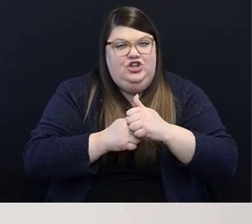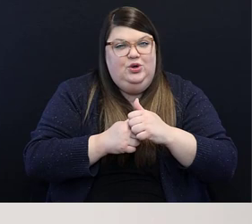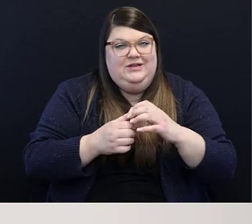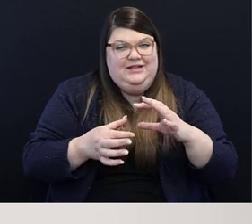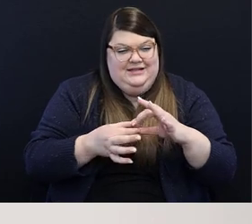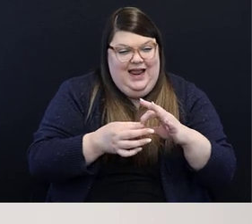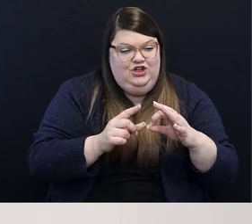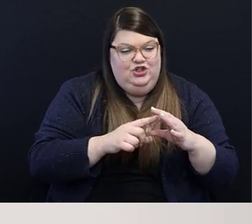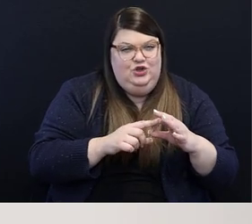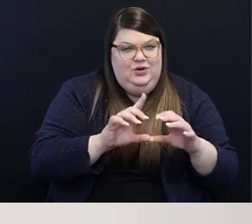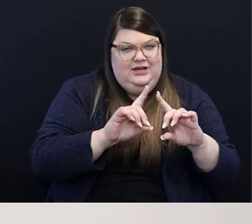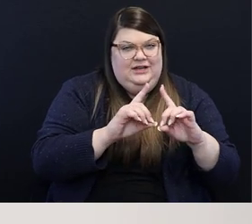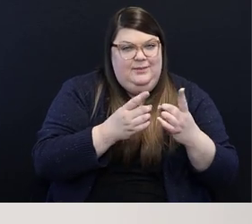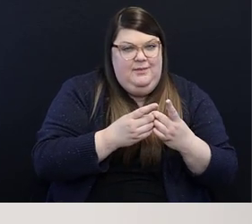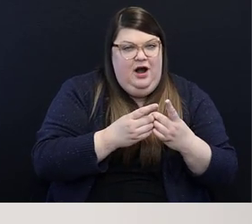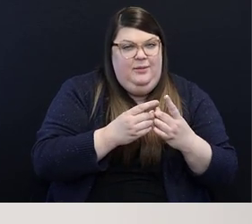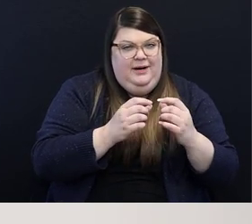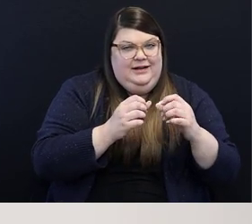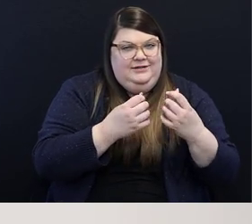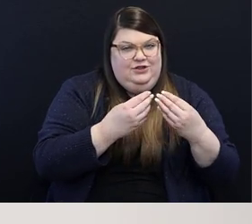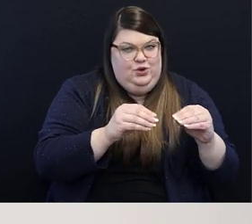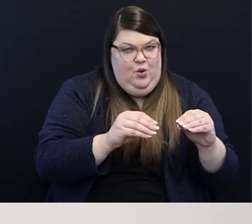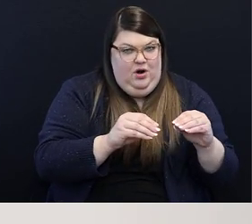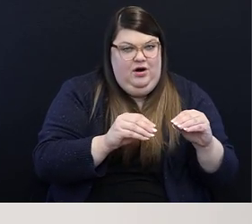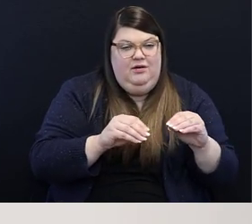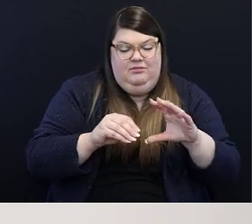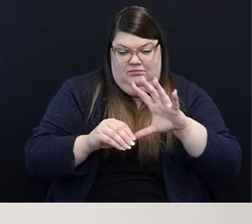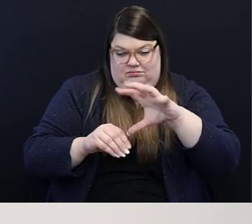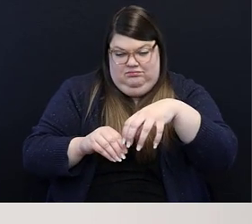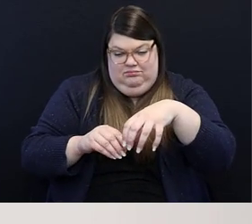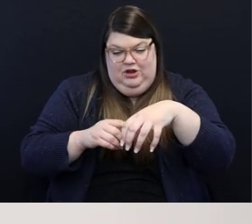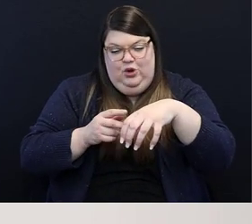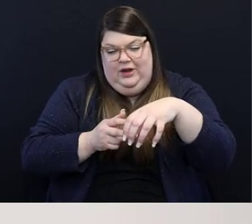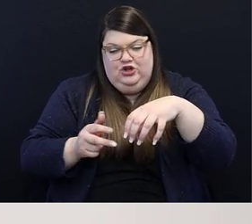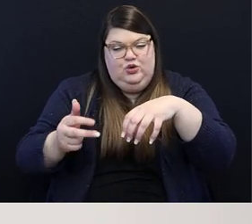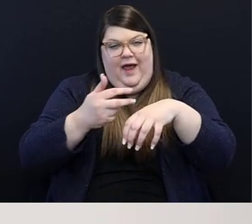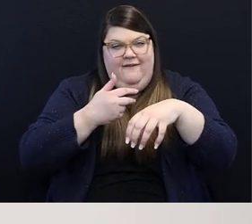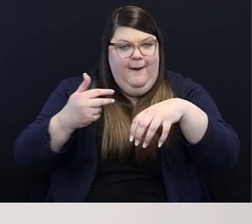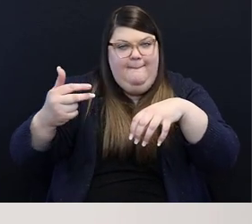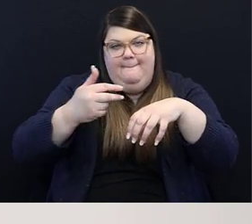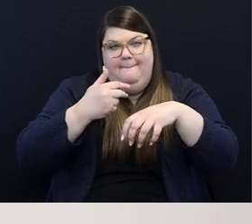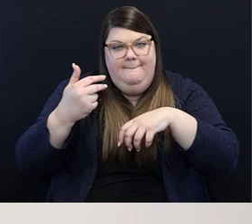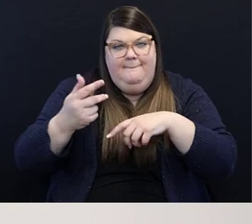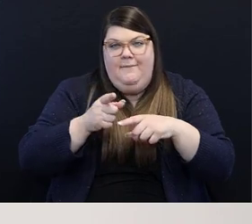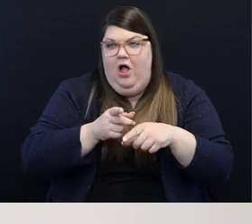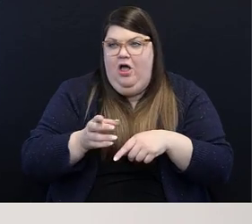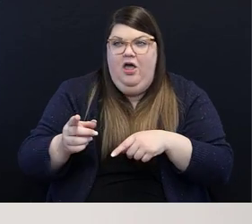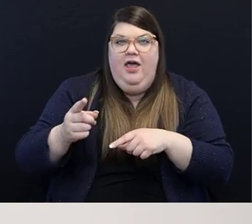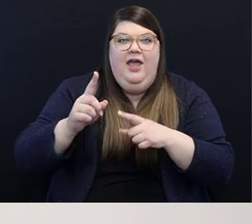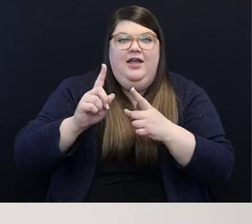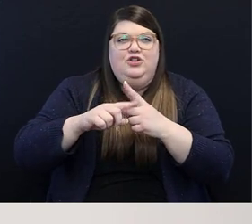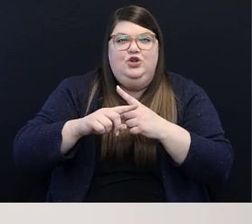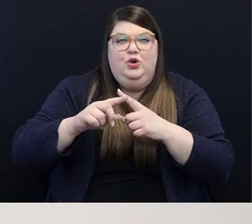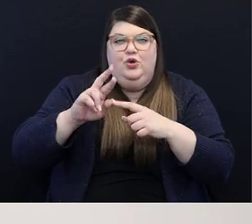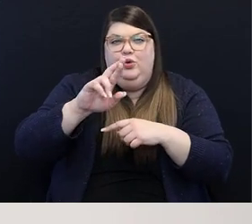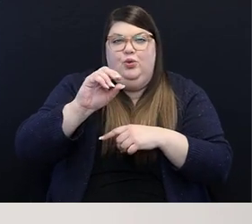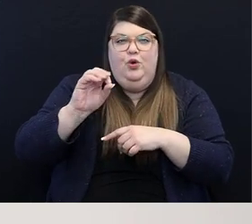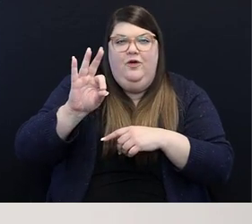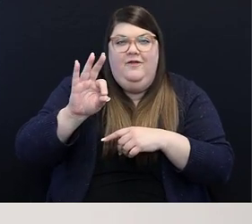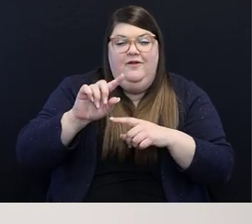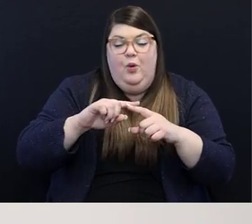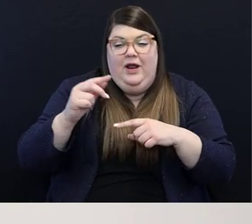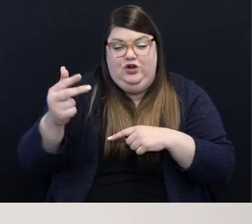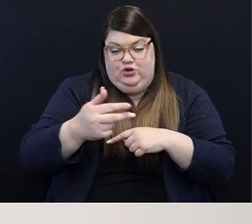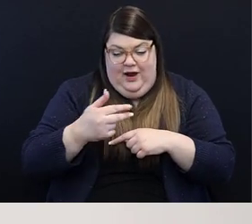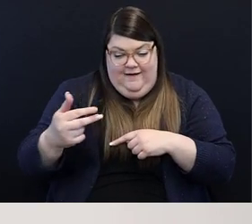to, and it's a parking garage where you can drive up all the ramps and get to the roof, and when you drive down the ramps, you hit the half